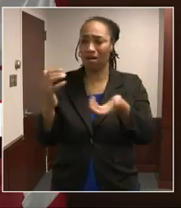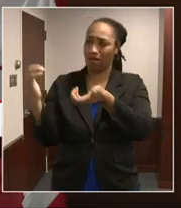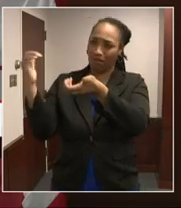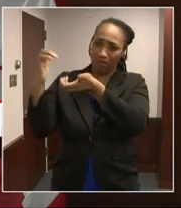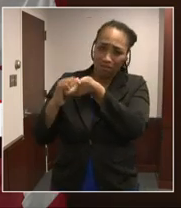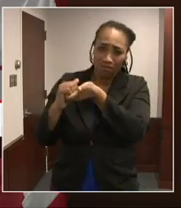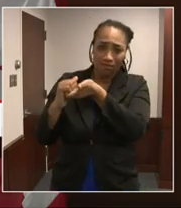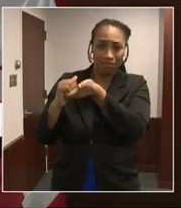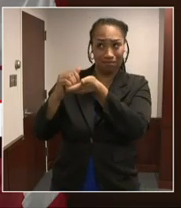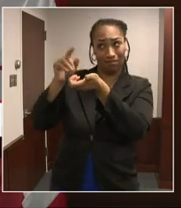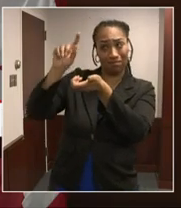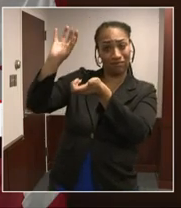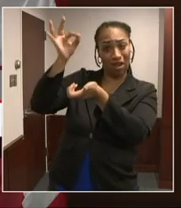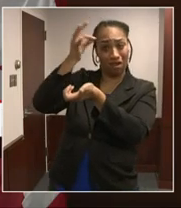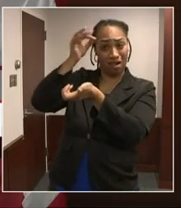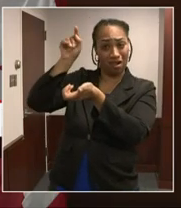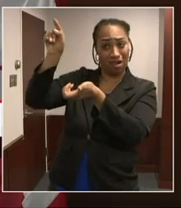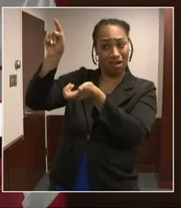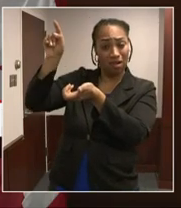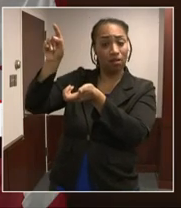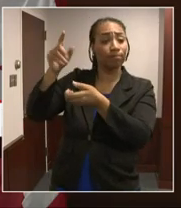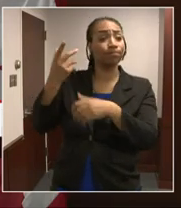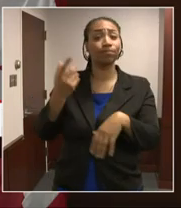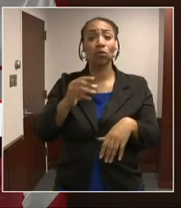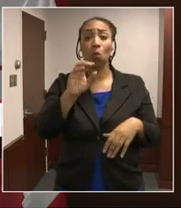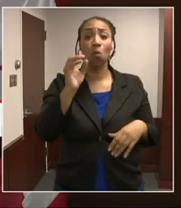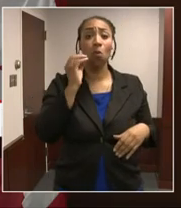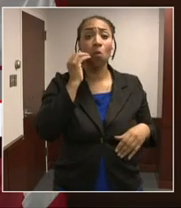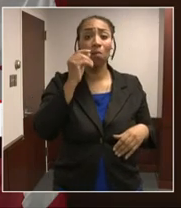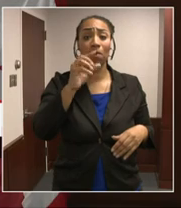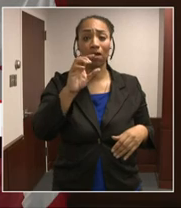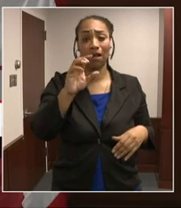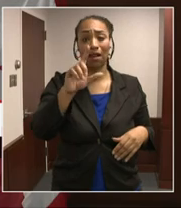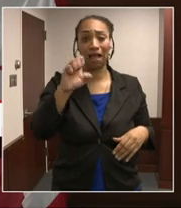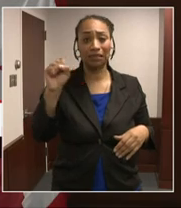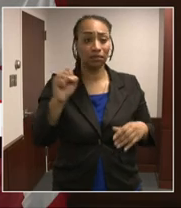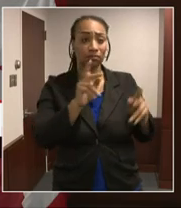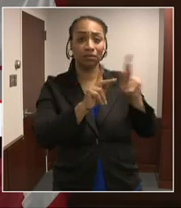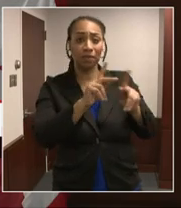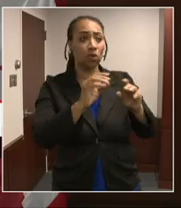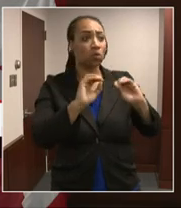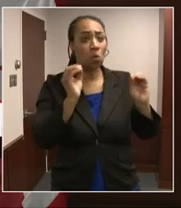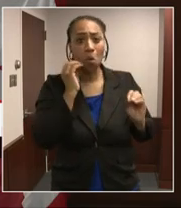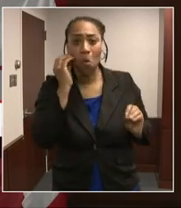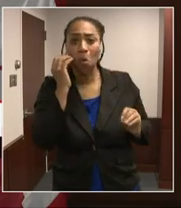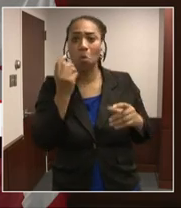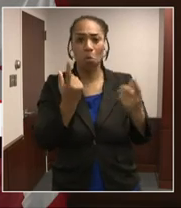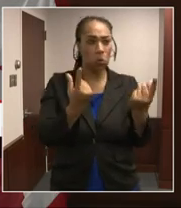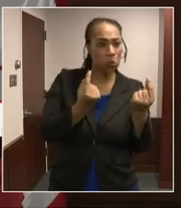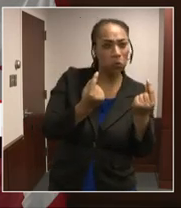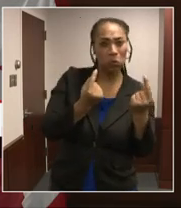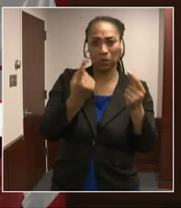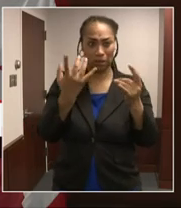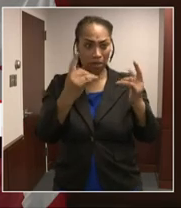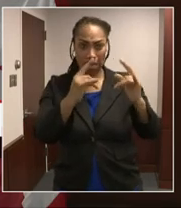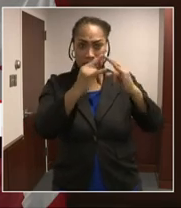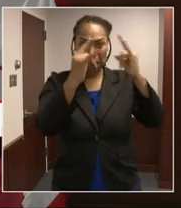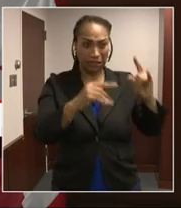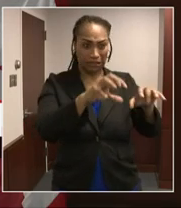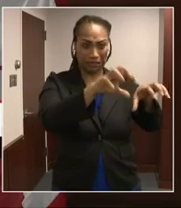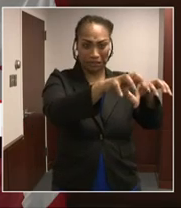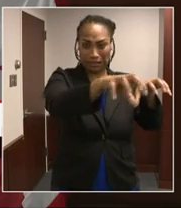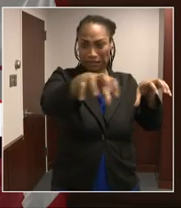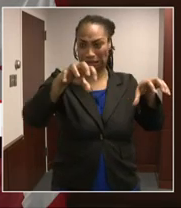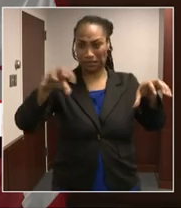homelessness, and our focus on homelessness, especially in homeless encampments since the pandemic. We